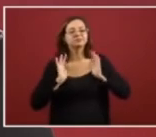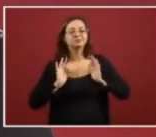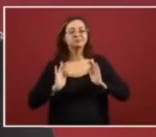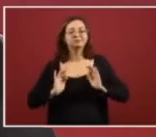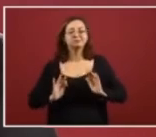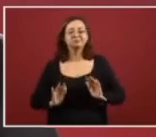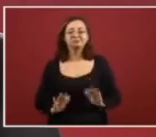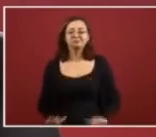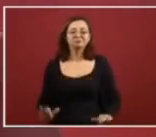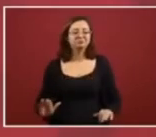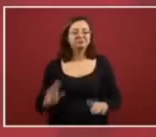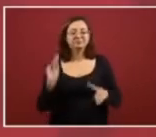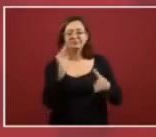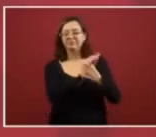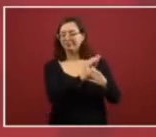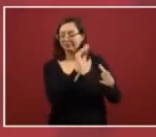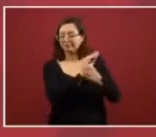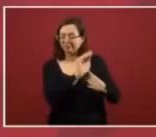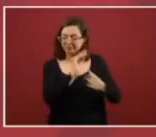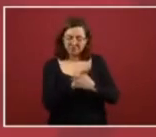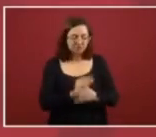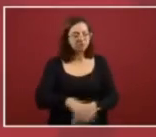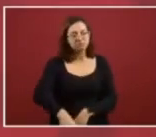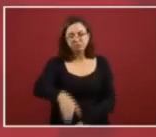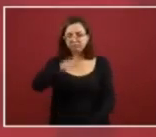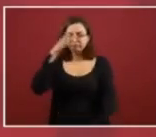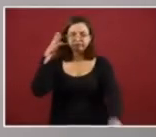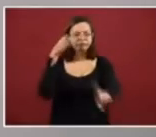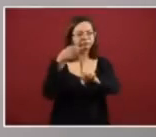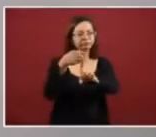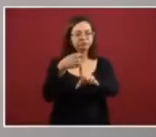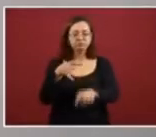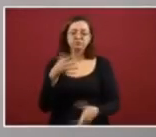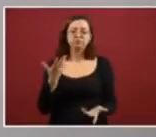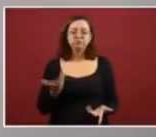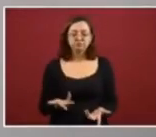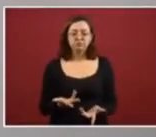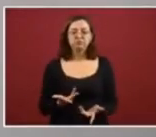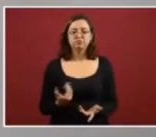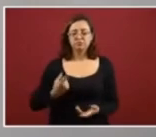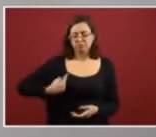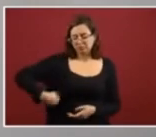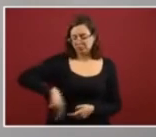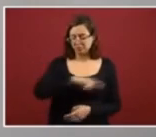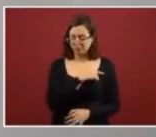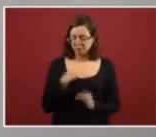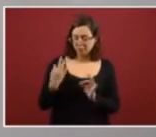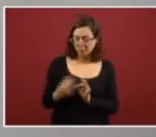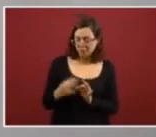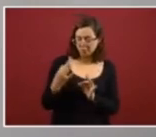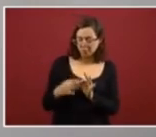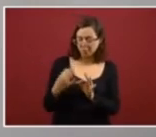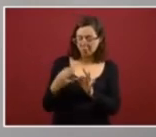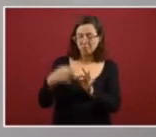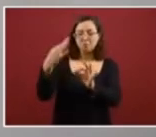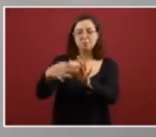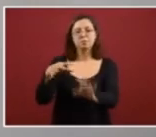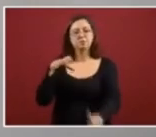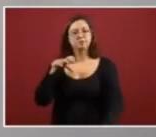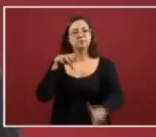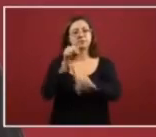Pues vamos hacia adelante. So we are headed forward to comply with our duties, with what